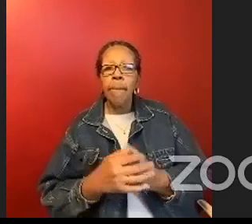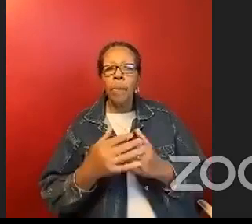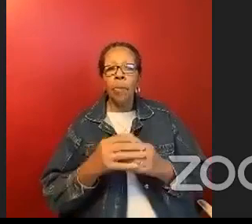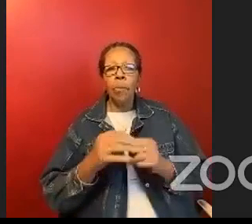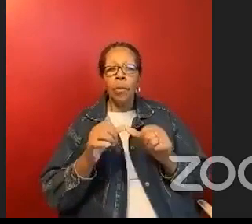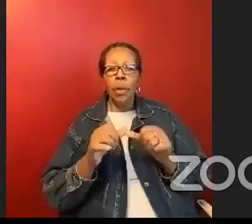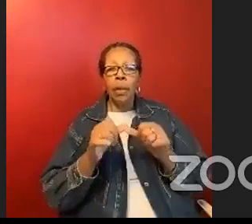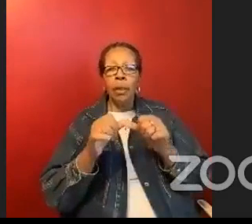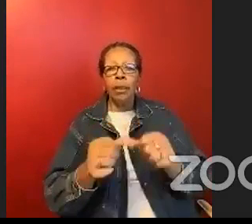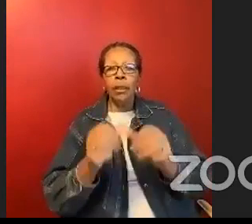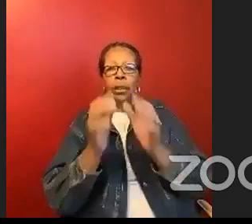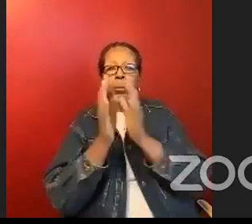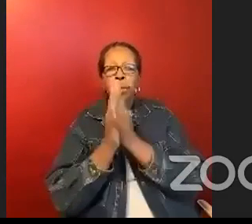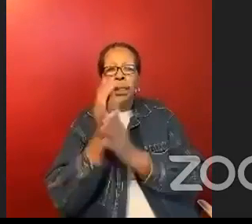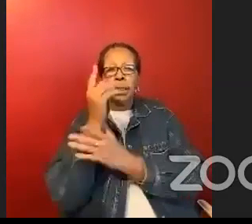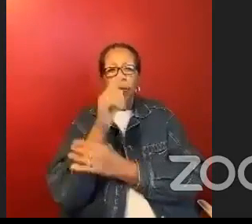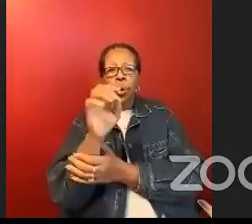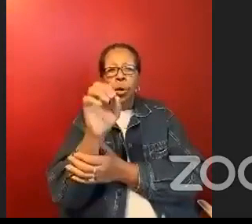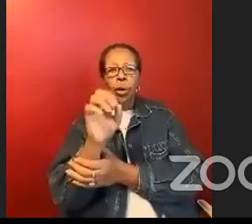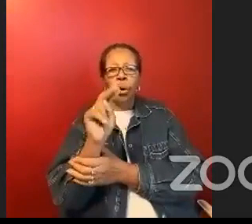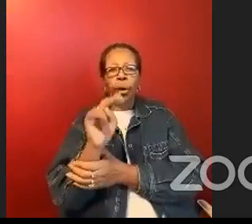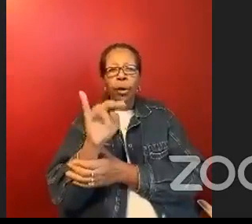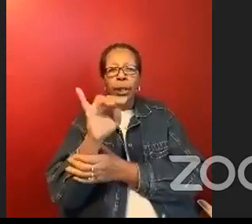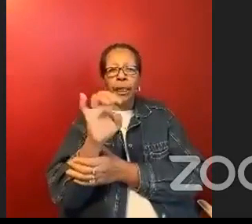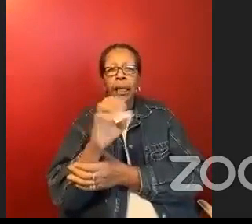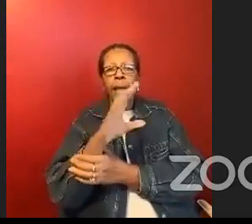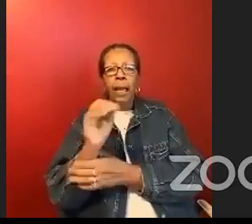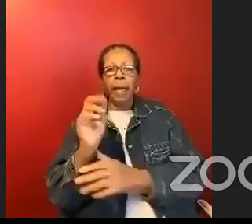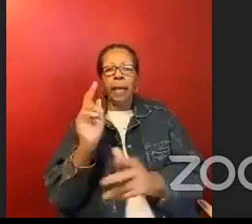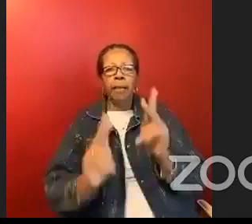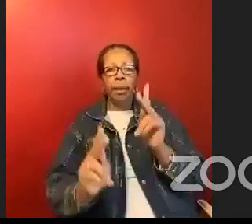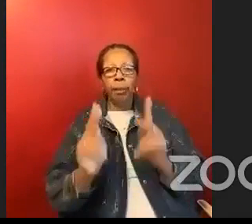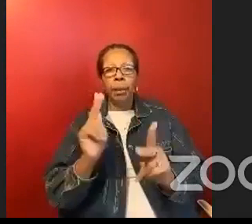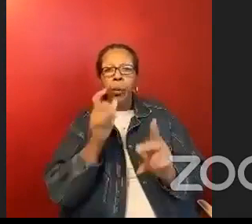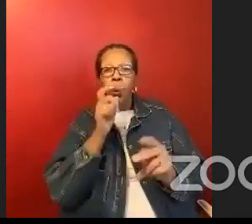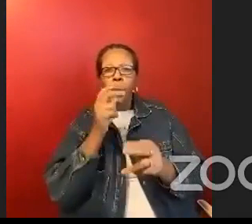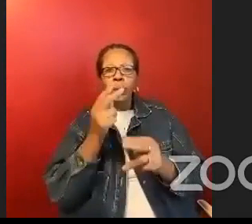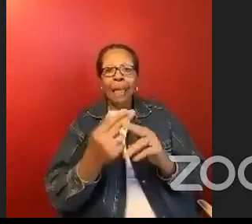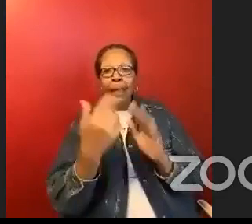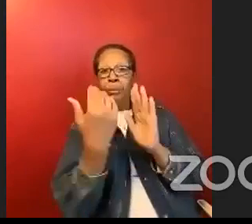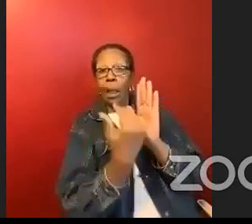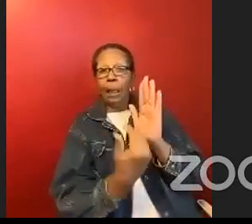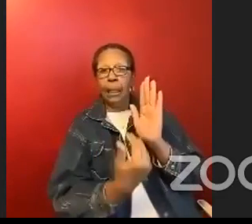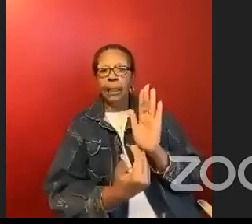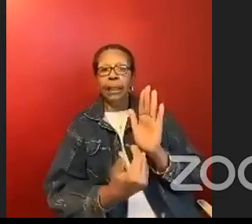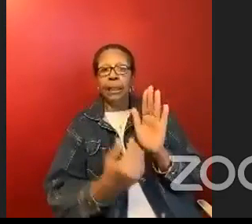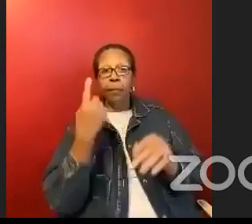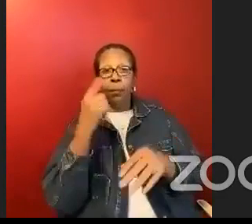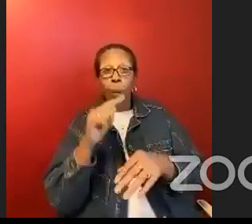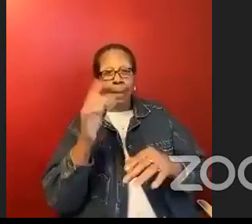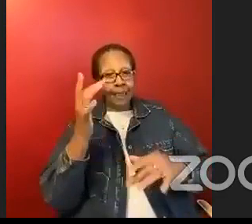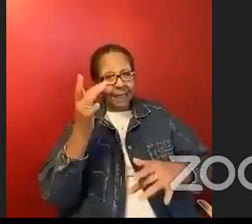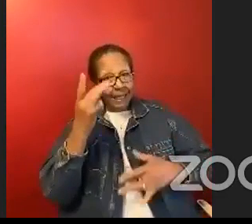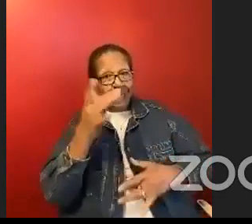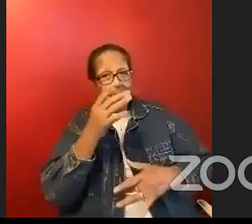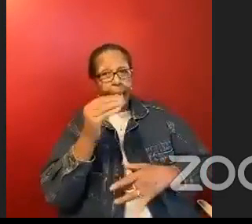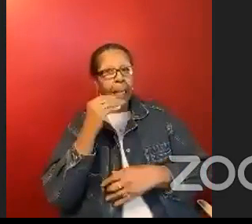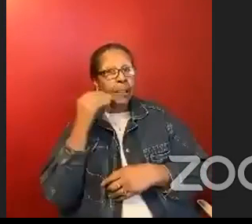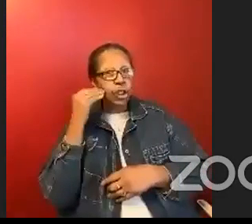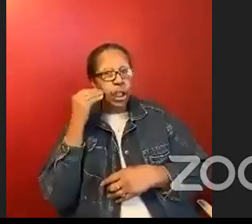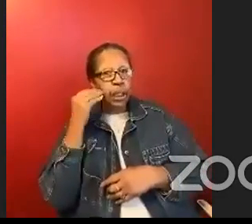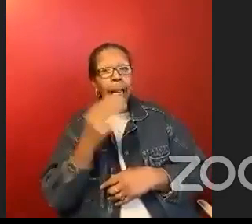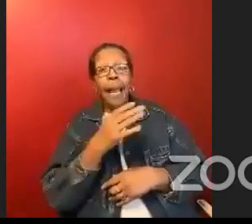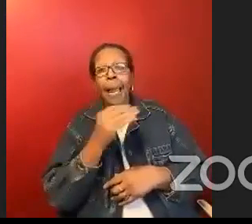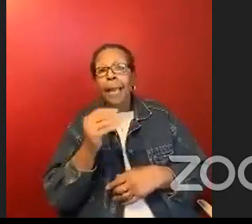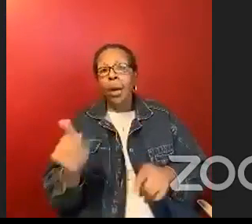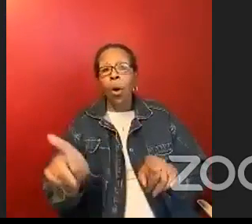Continue prayers for Ernie and those listed in the sick and shut-in, and for the crisis that's going on